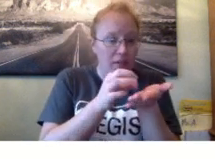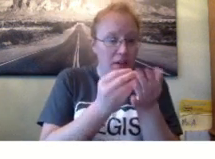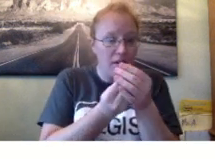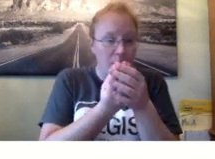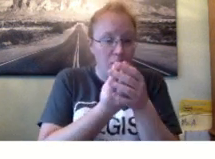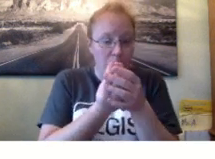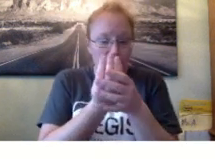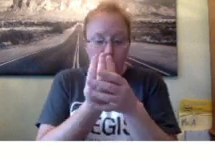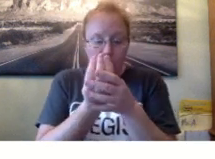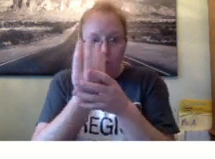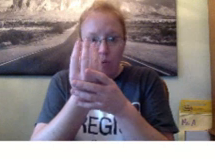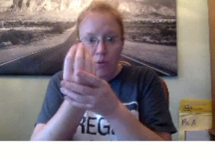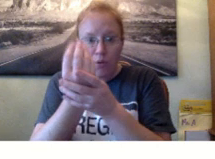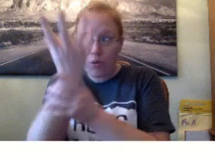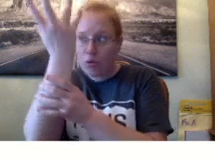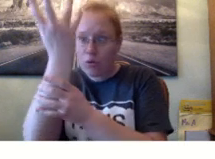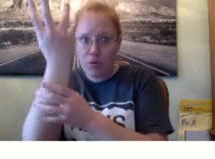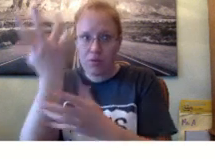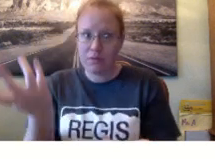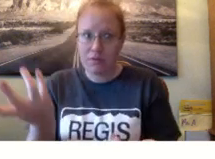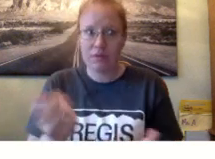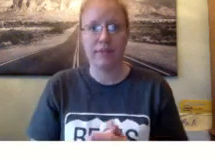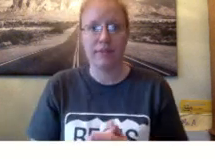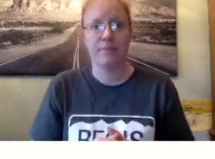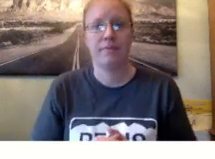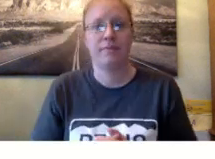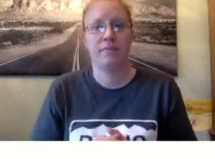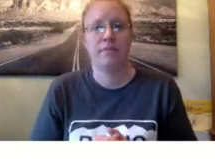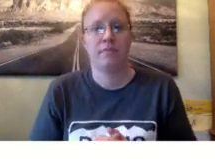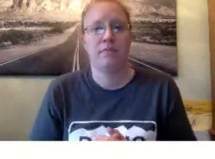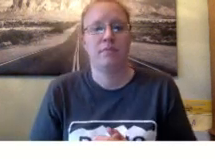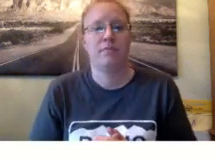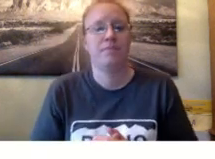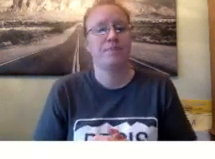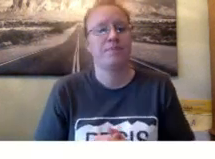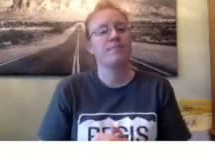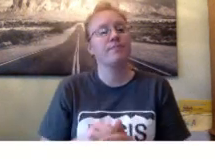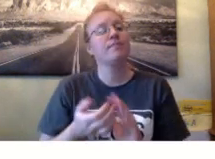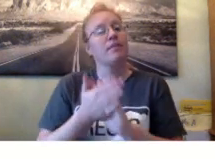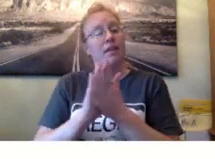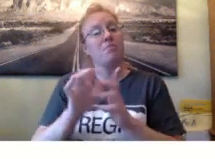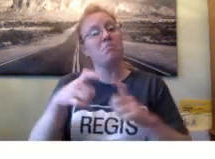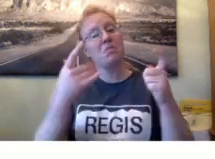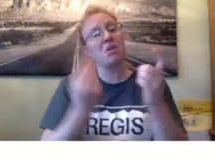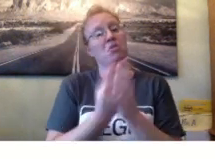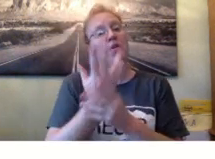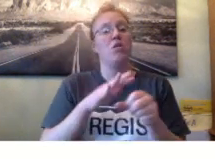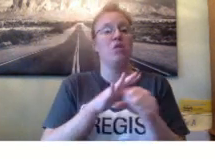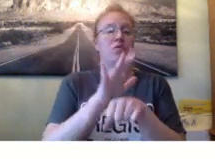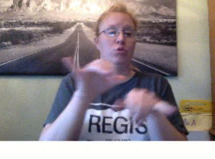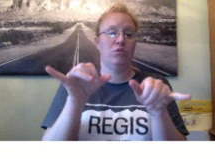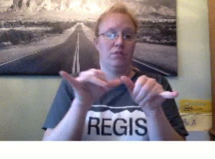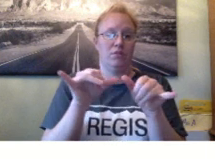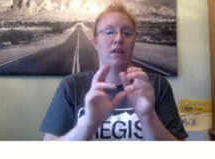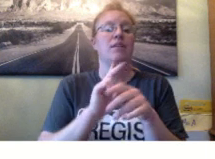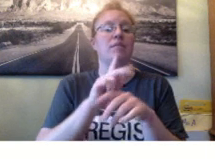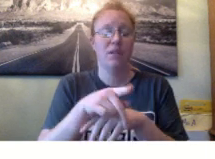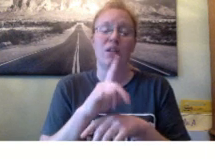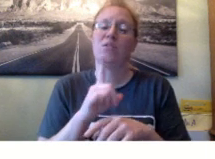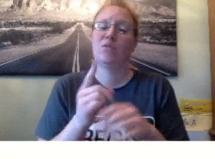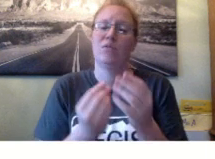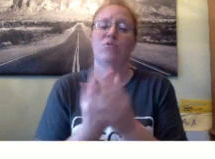bigger seed to starting to be into a plant. That seedling is getting even bigger and it's growing into a full-size plant. Okay, so